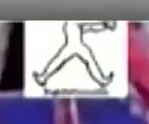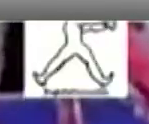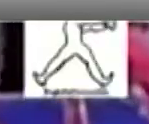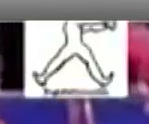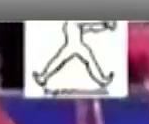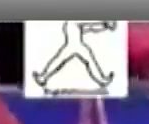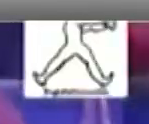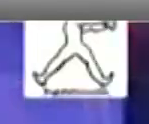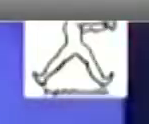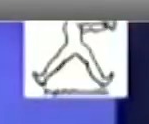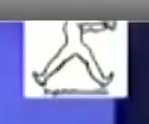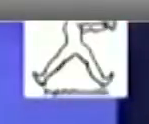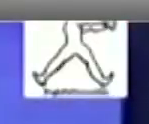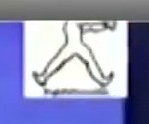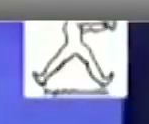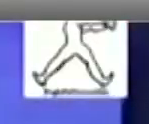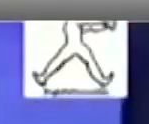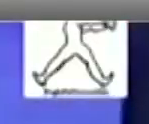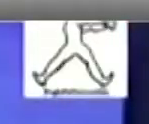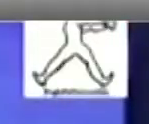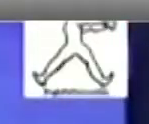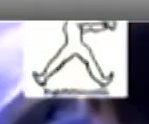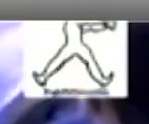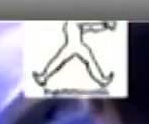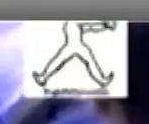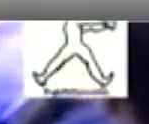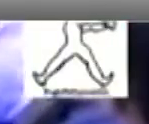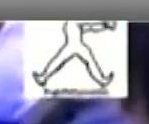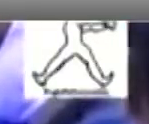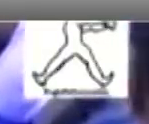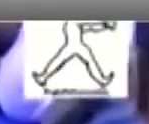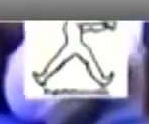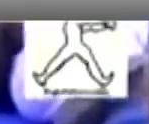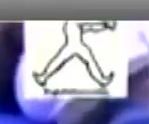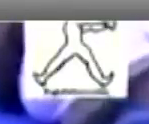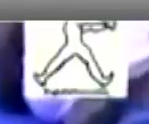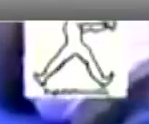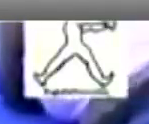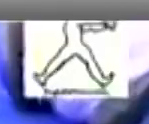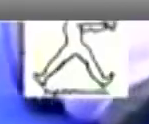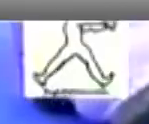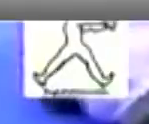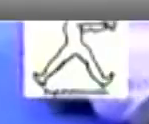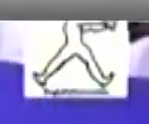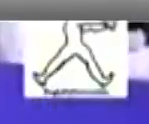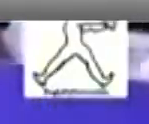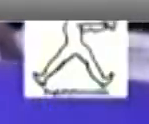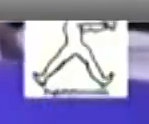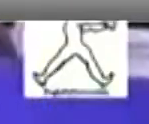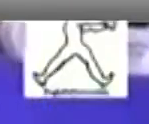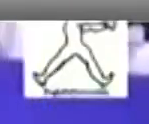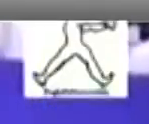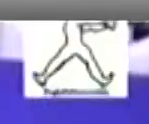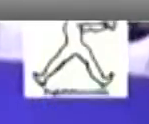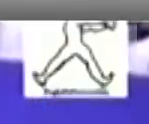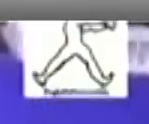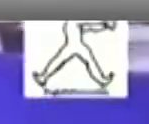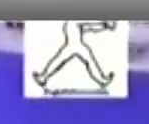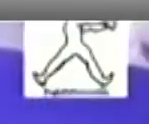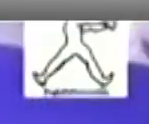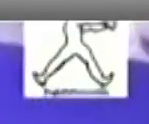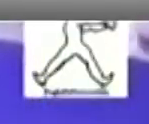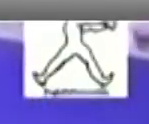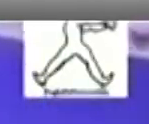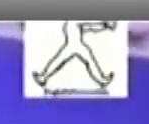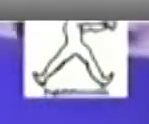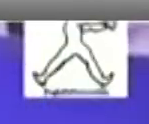acquire referees, judges, and coaches. Due to the ongoing COVID situation in Barbados, the official launch has been on